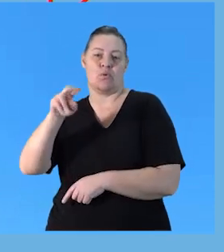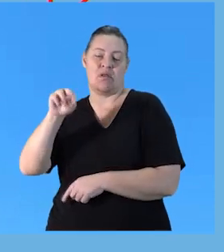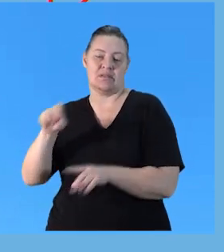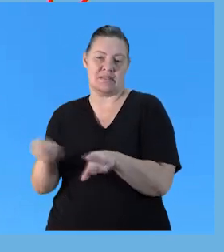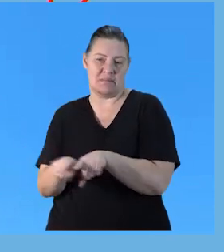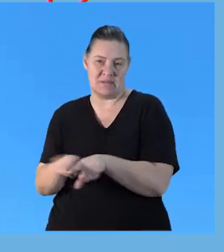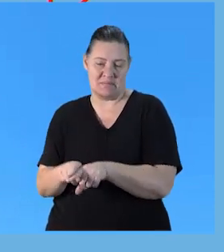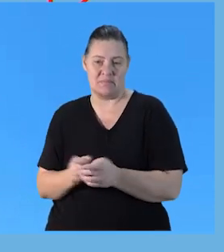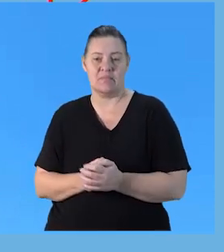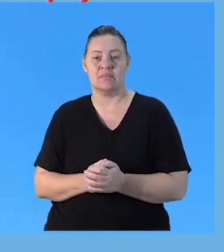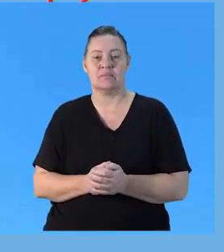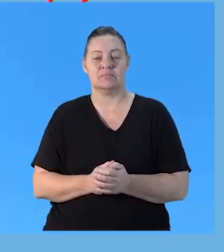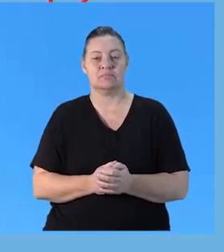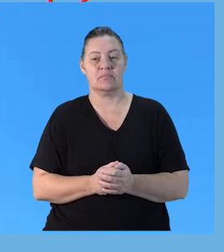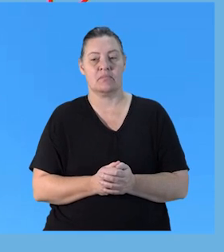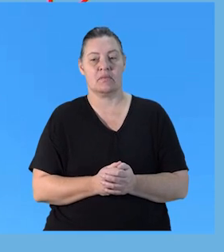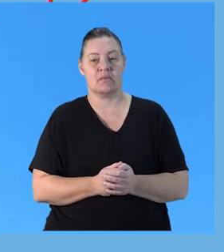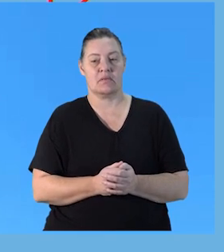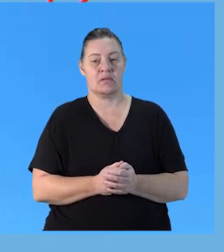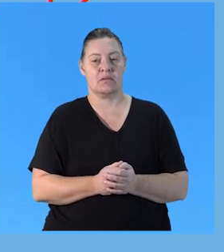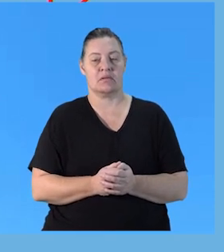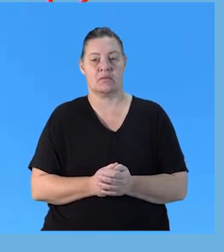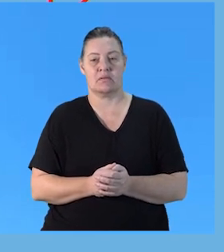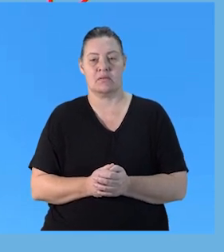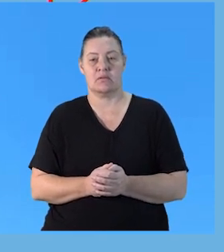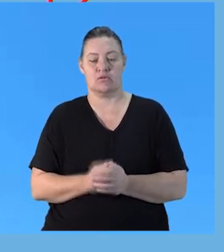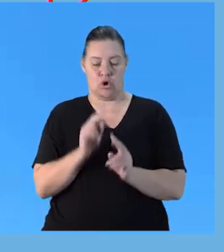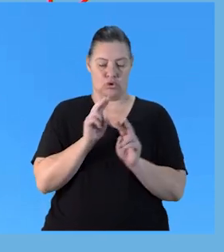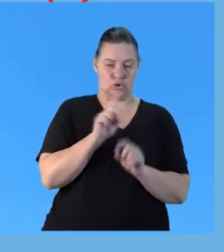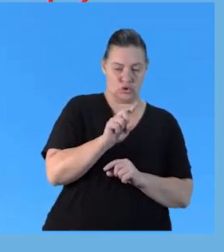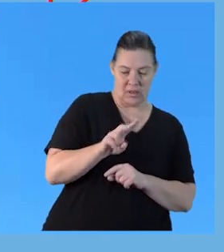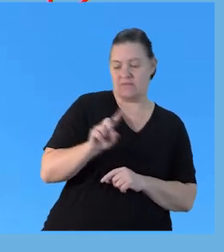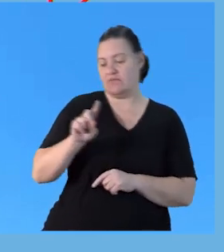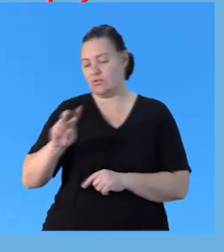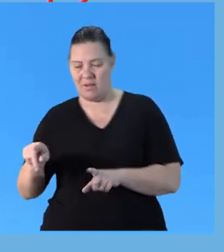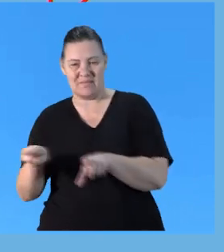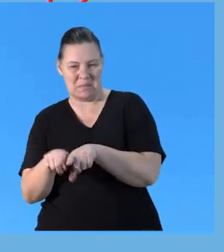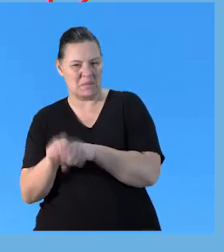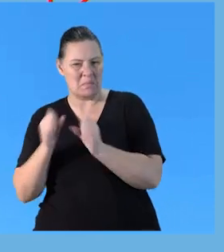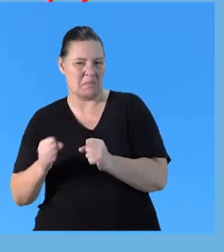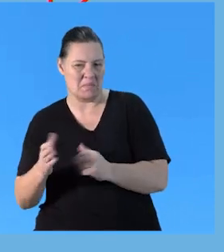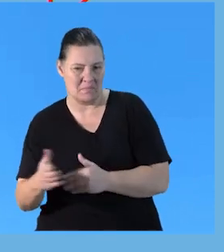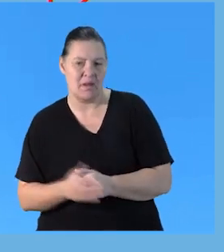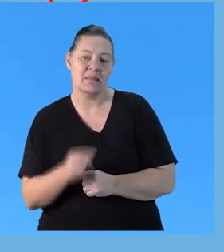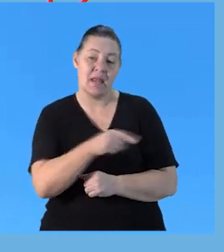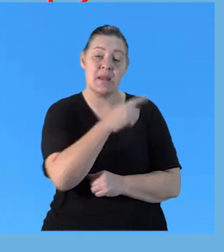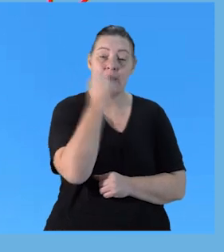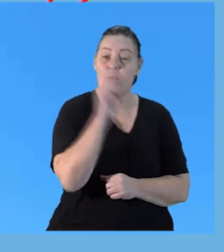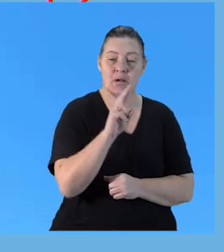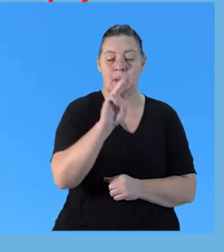cells in the circuit. As we have said, this is a battery that consists of 3 cells.